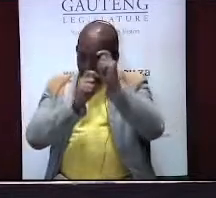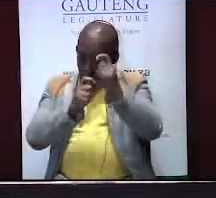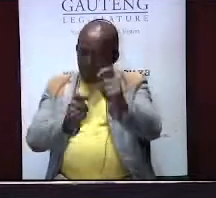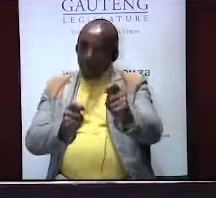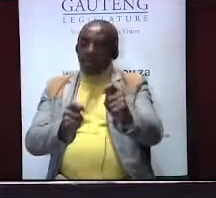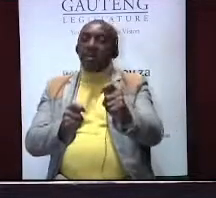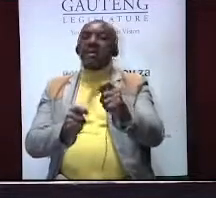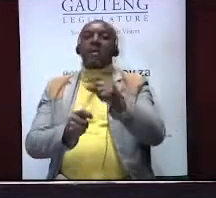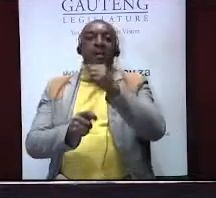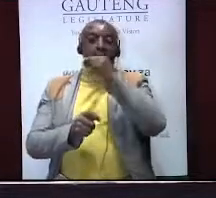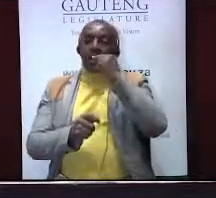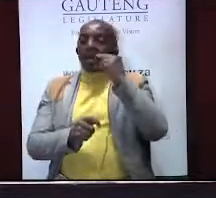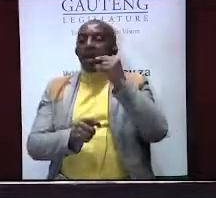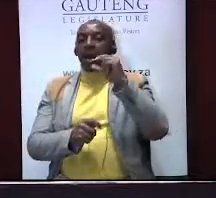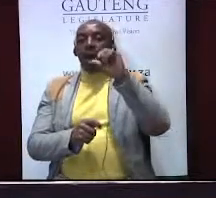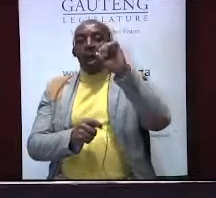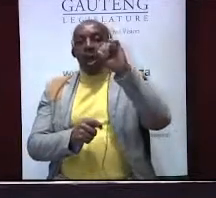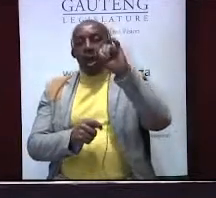Hobbs.